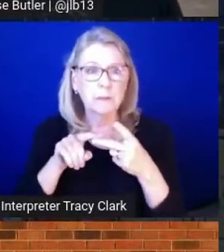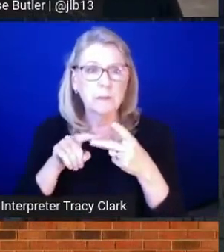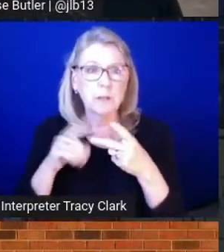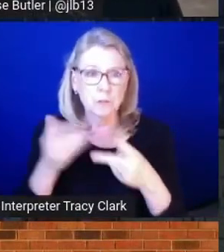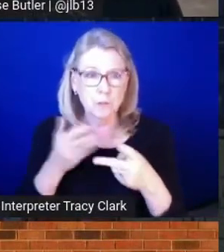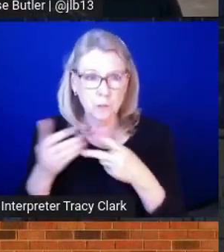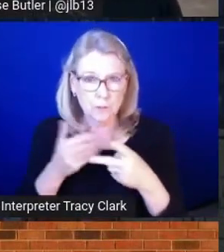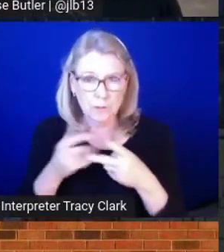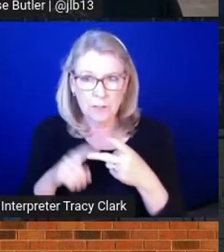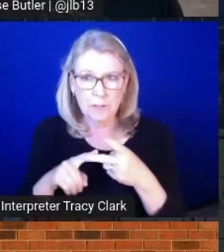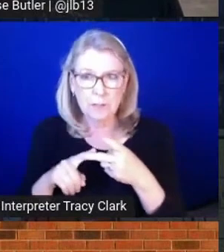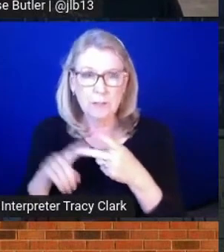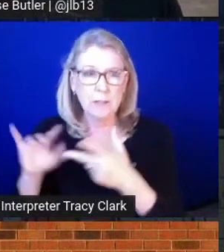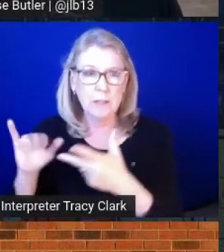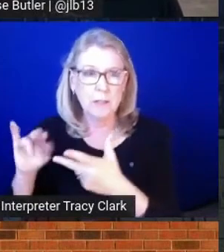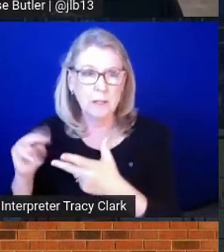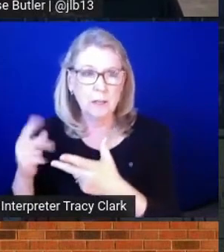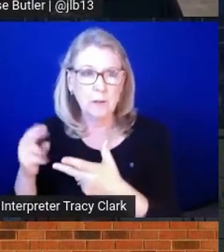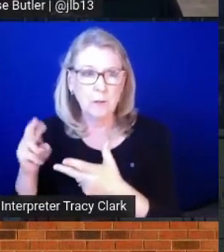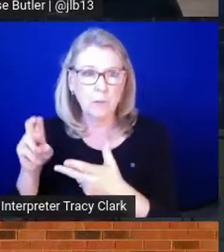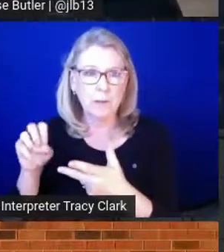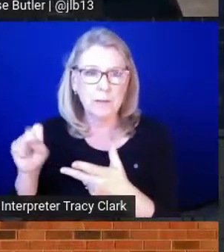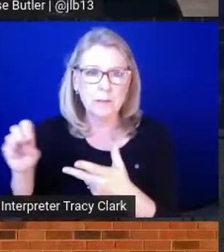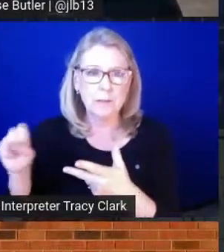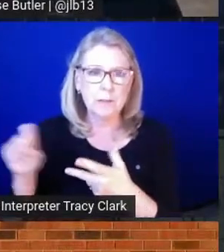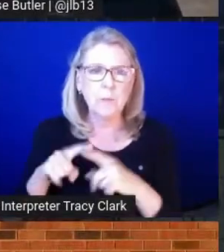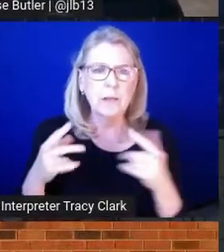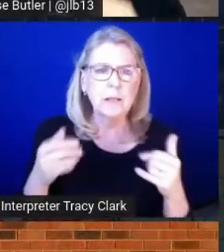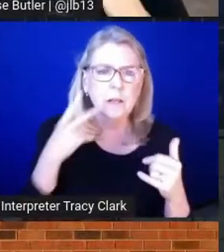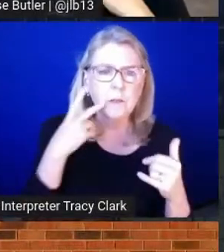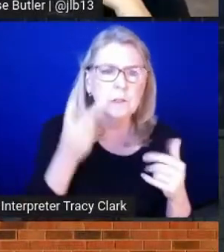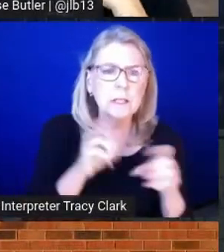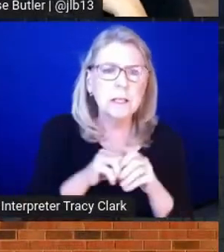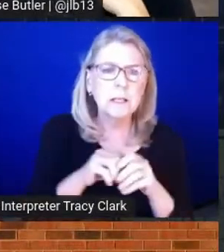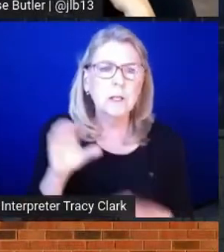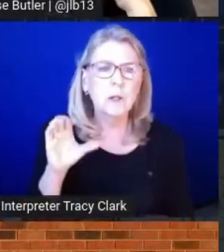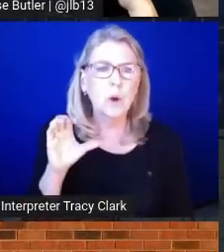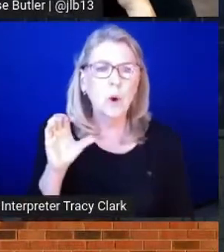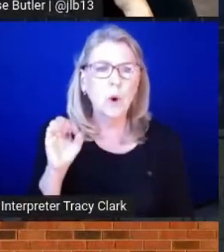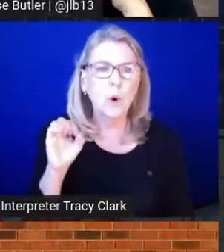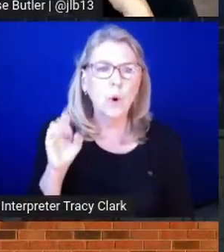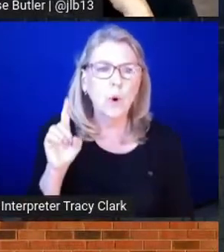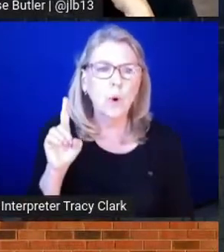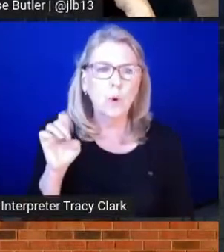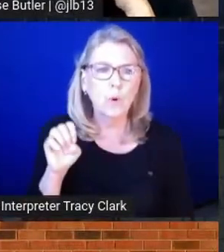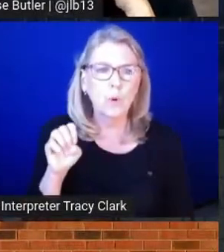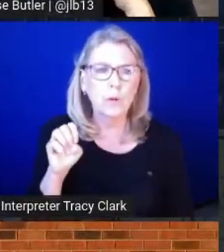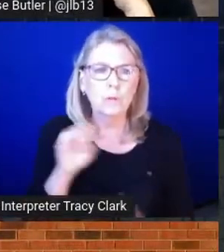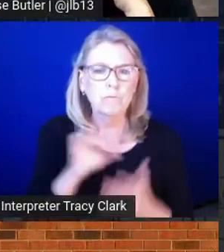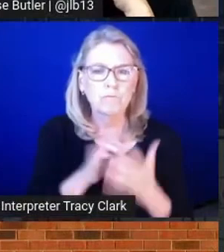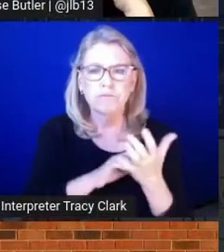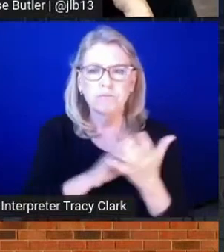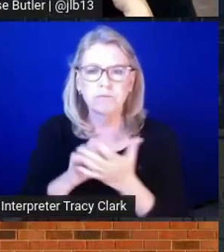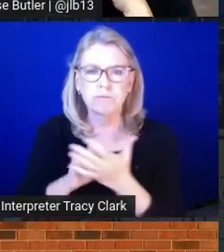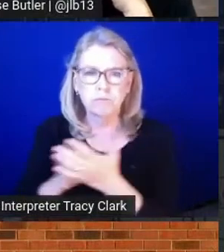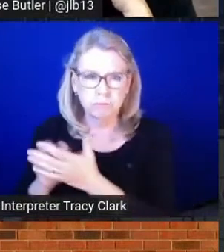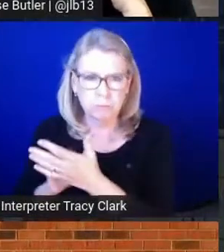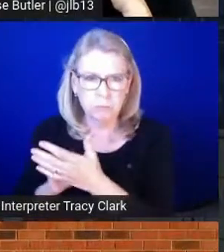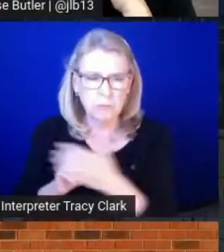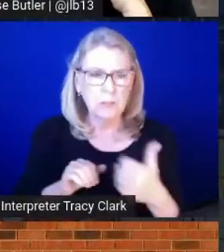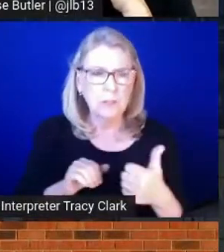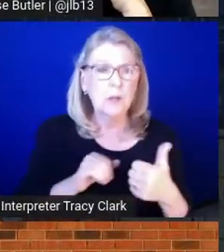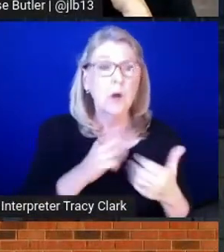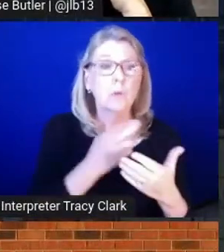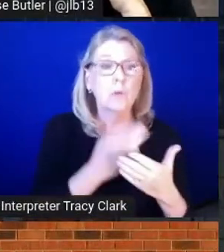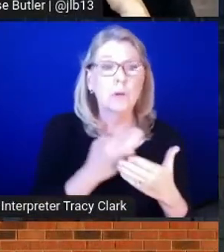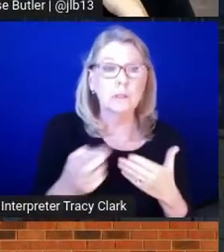now you can see that they're defined in code. Now, these resource APIs, the kube deployment, the kube service,